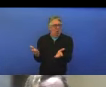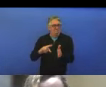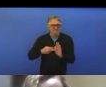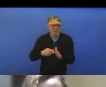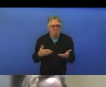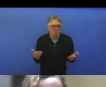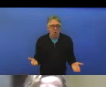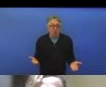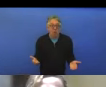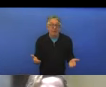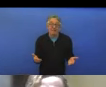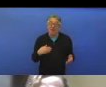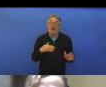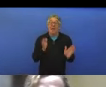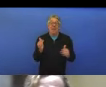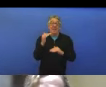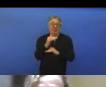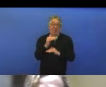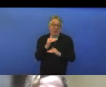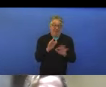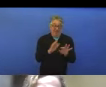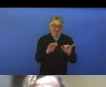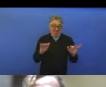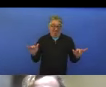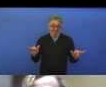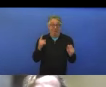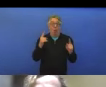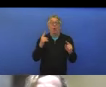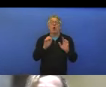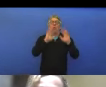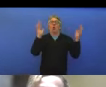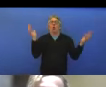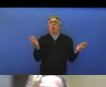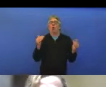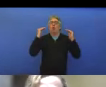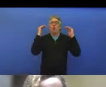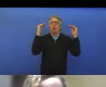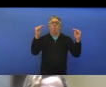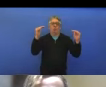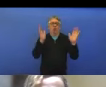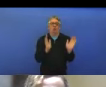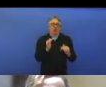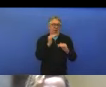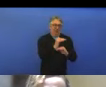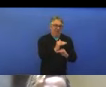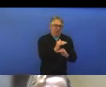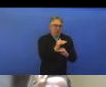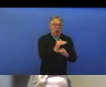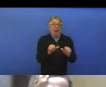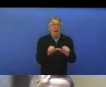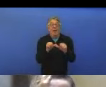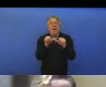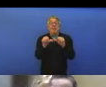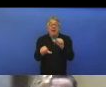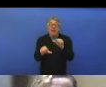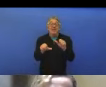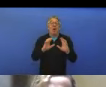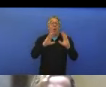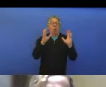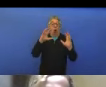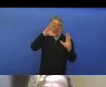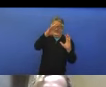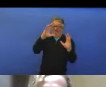several definitions. There is a global universal definition, and then there are some differences per region. So I'm going to